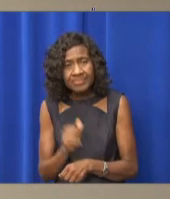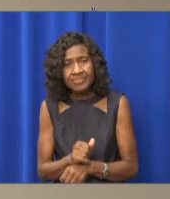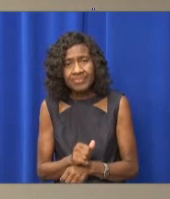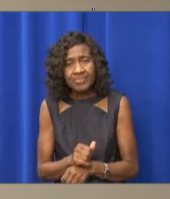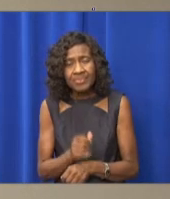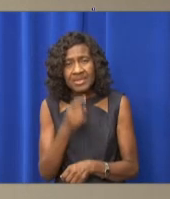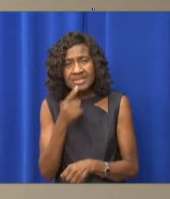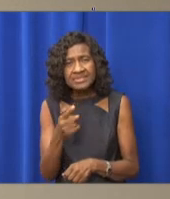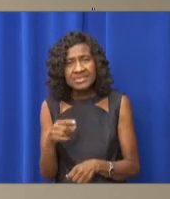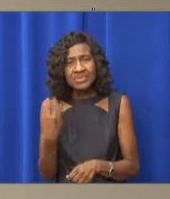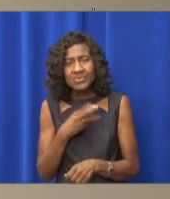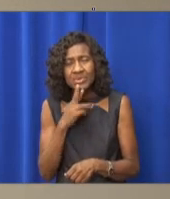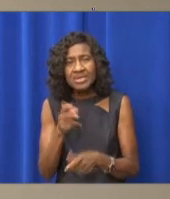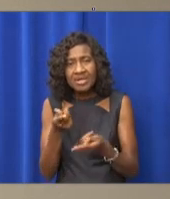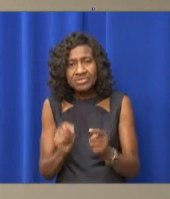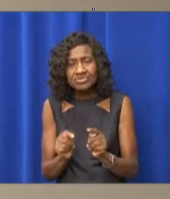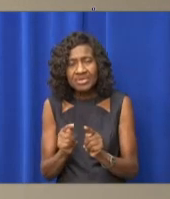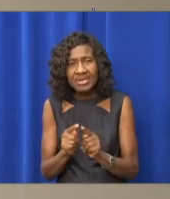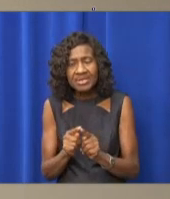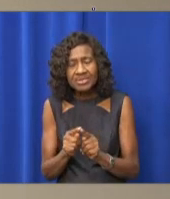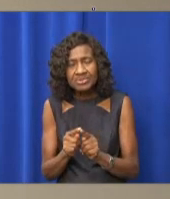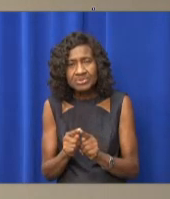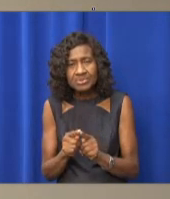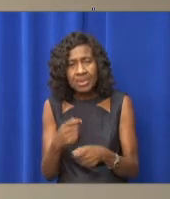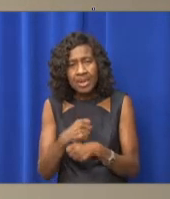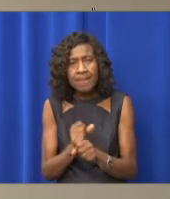we're trying to ensure that we consider